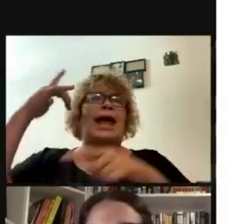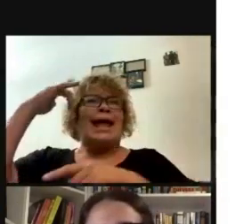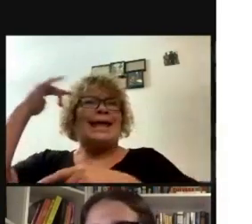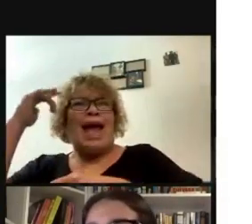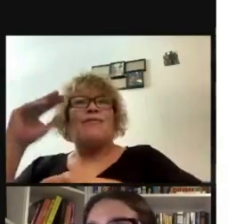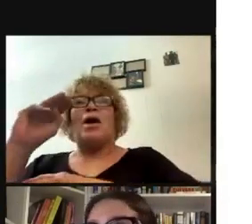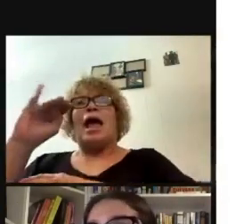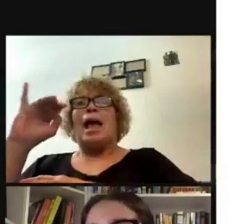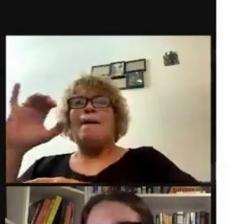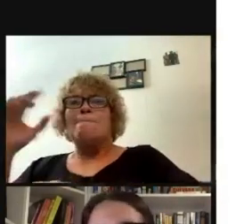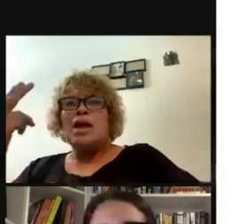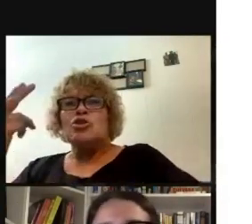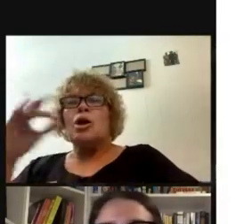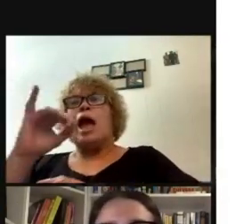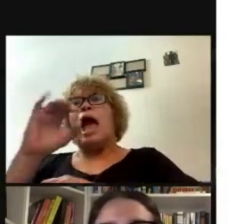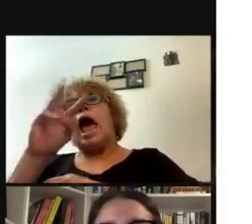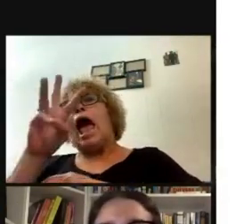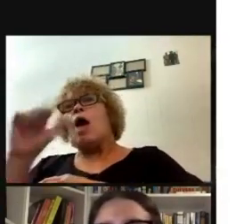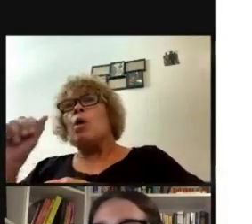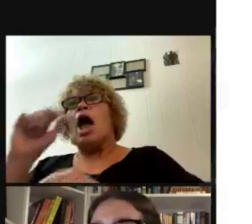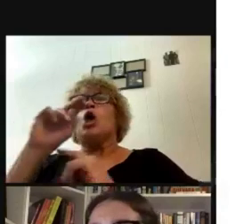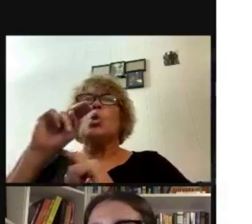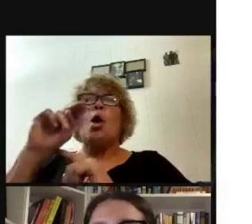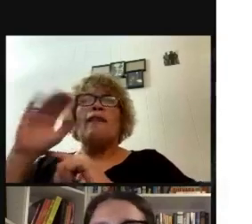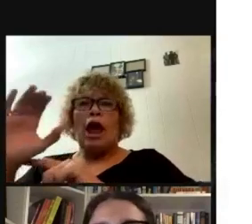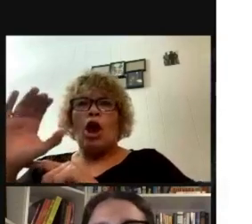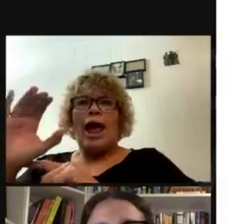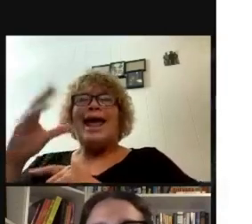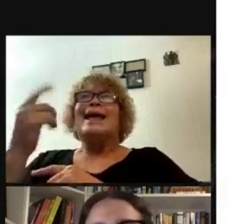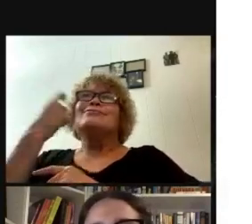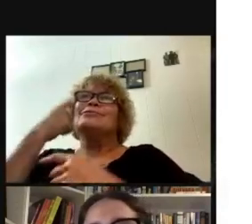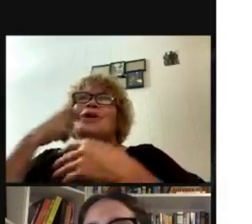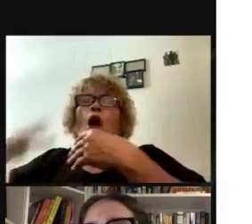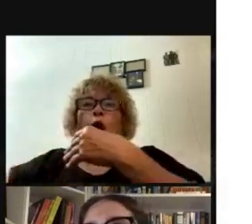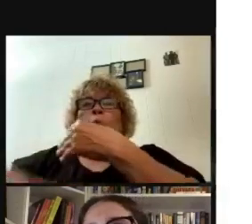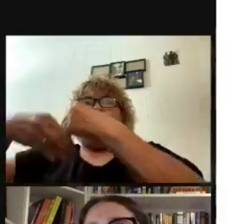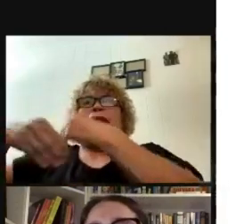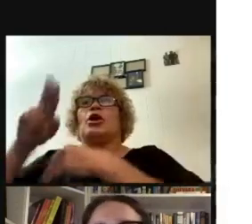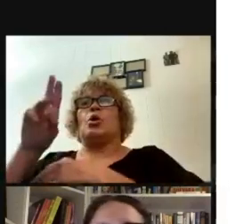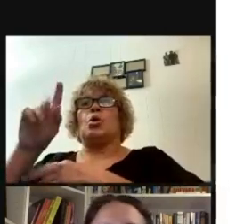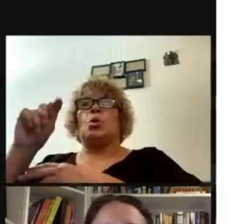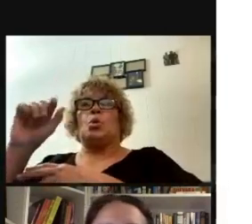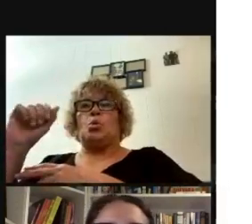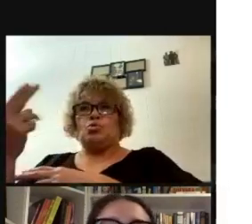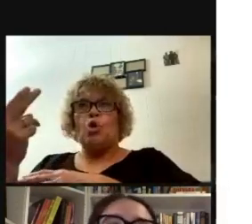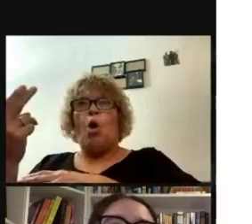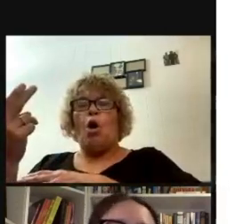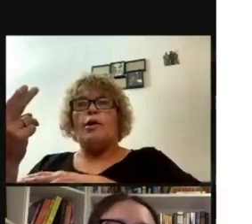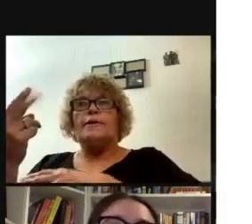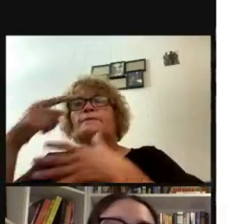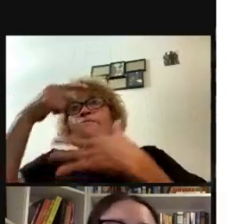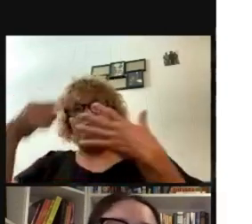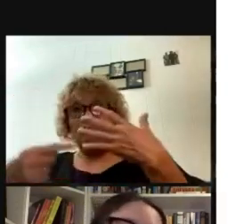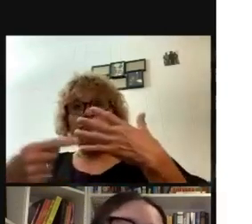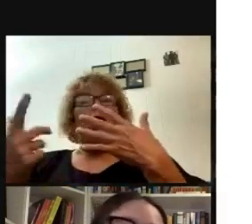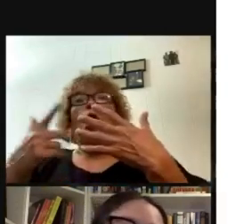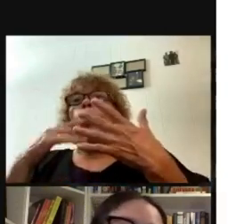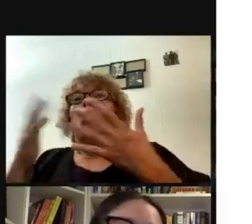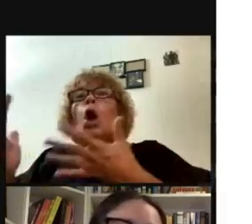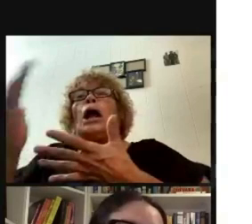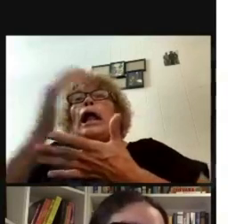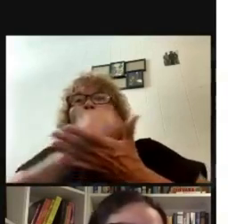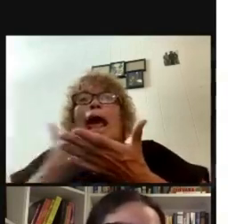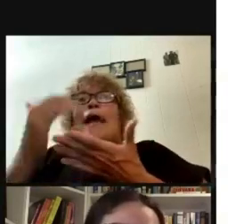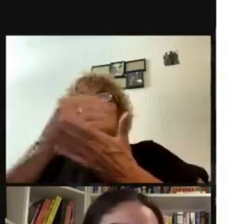Michigan, Iowa, North Carolina, and we recently added Utah. And what we're doing is collecting data